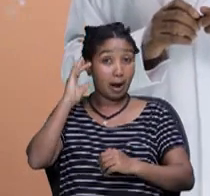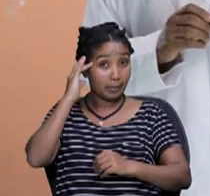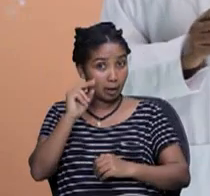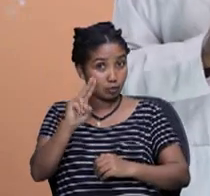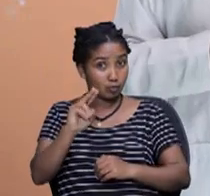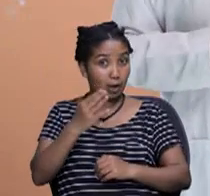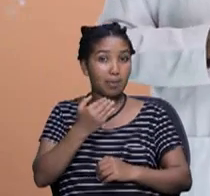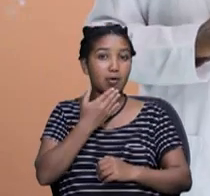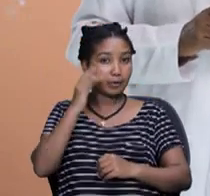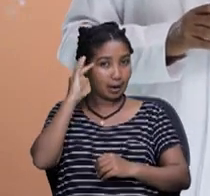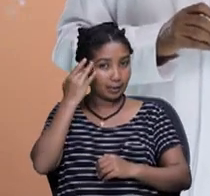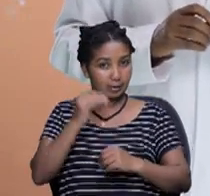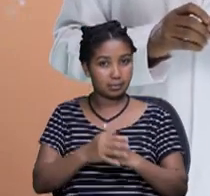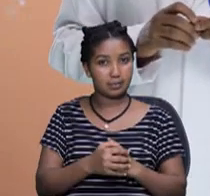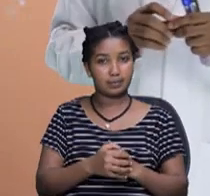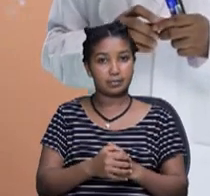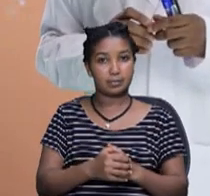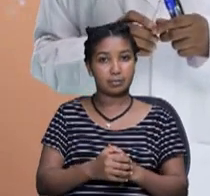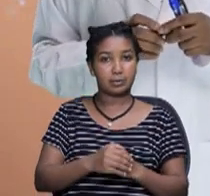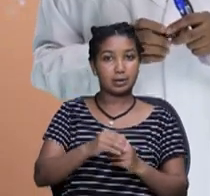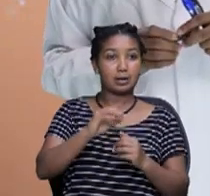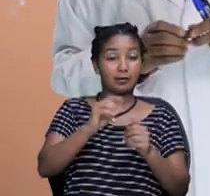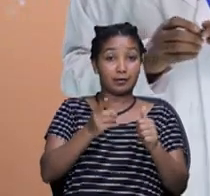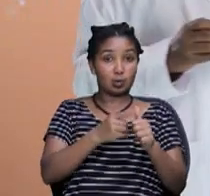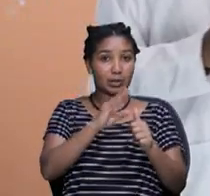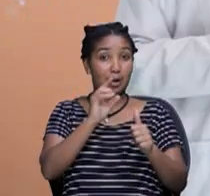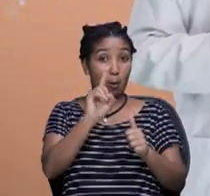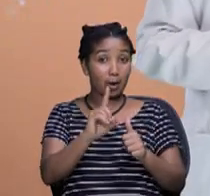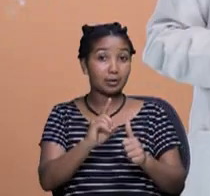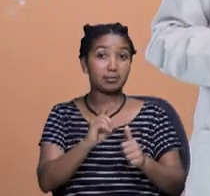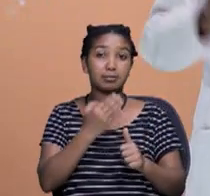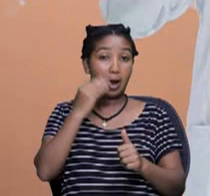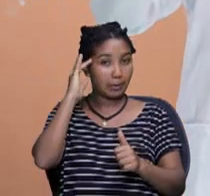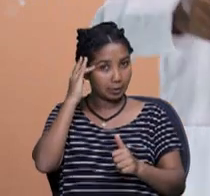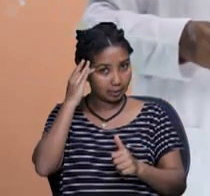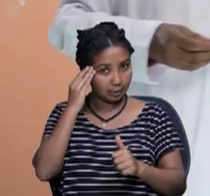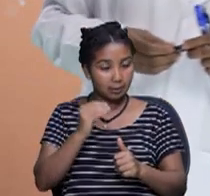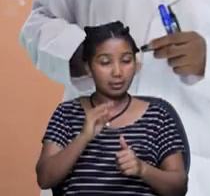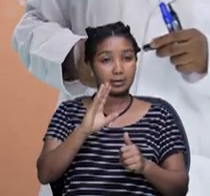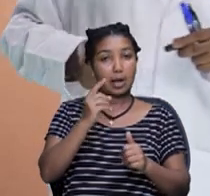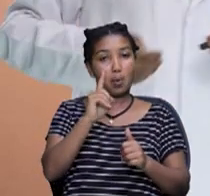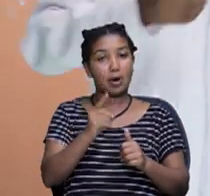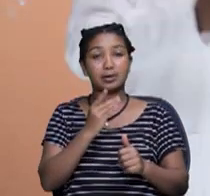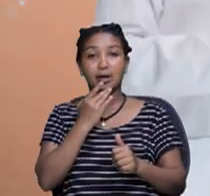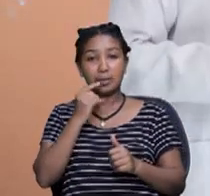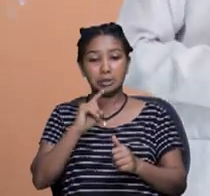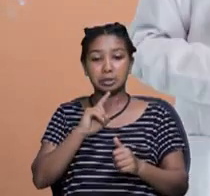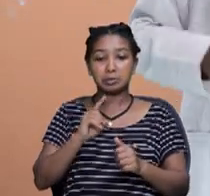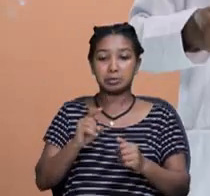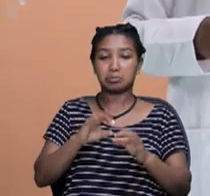There are two types of diabetes: type 1 diabetes and type 2 diabetes. Type 1 diabetes are